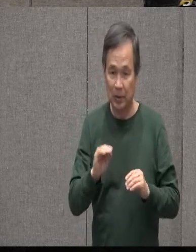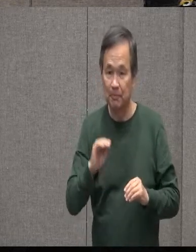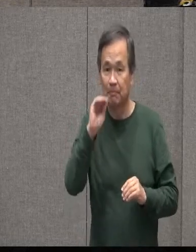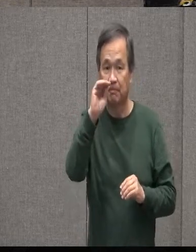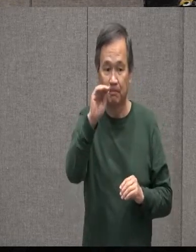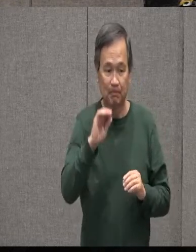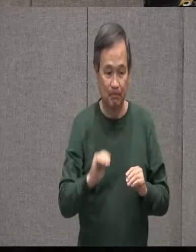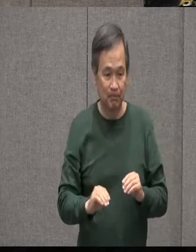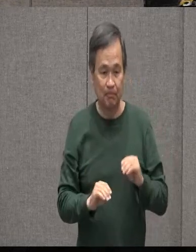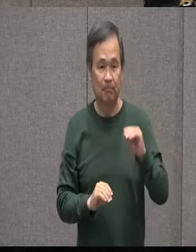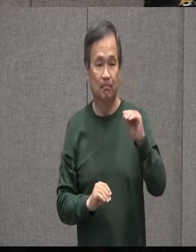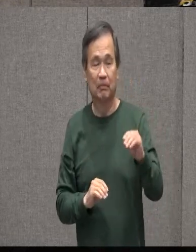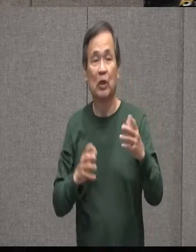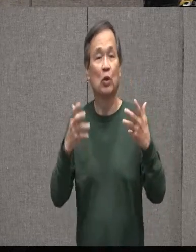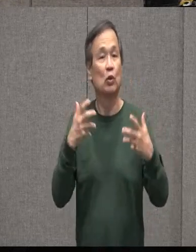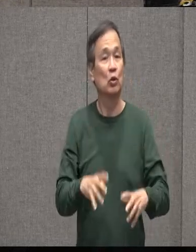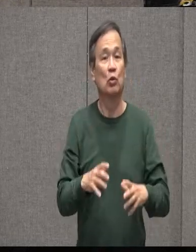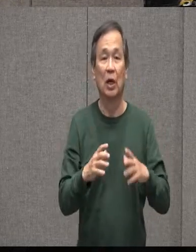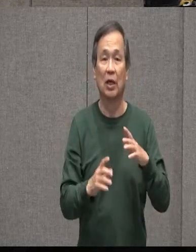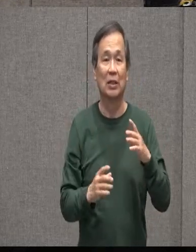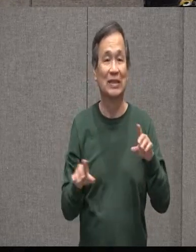multiplication, addition,